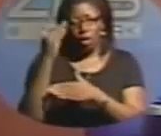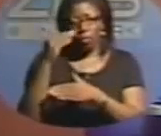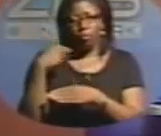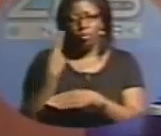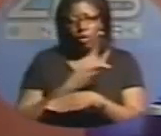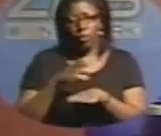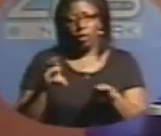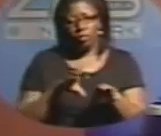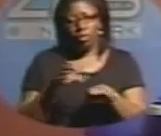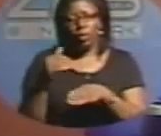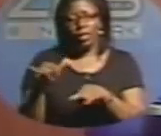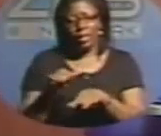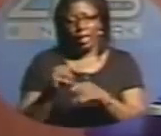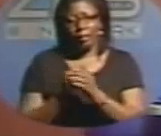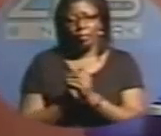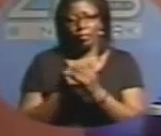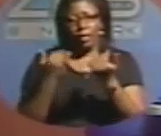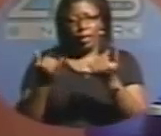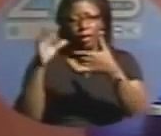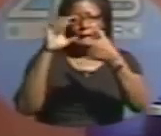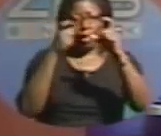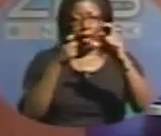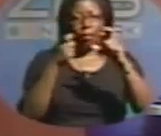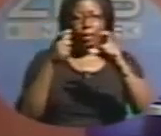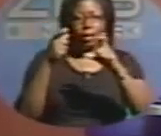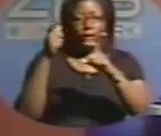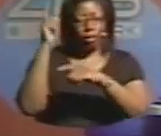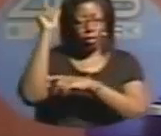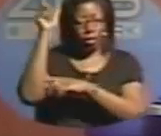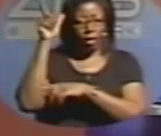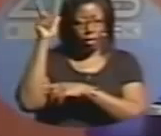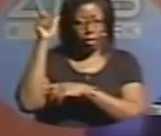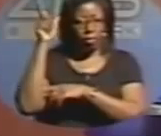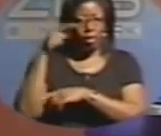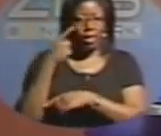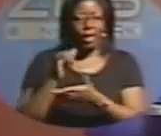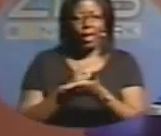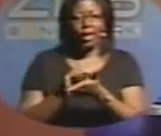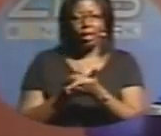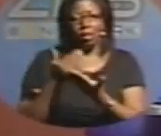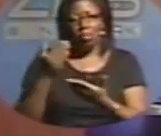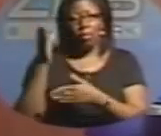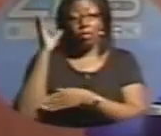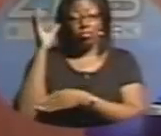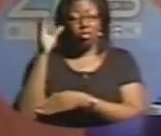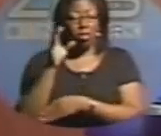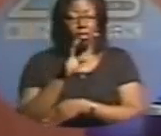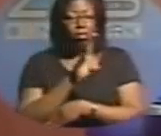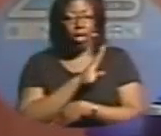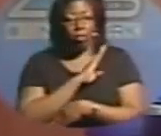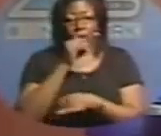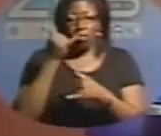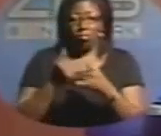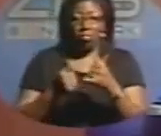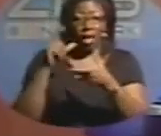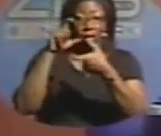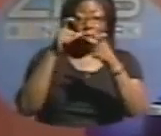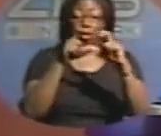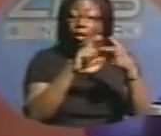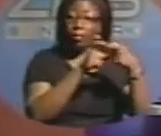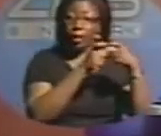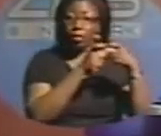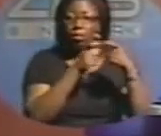Now, going into the London Olympics, it was widely speculated that this may very well be Chris Brown's last appearance on sport's biggest stage.